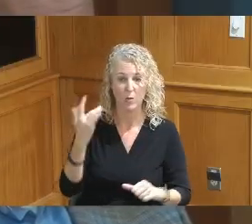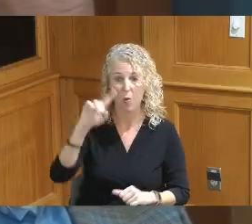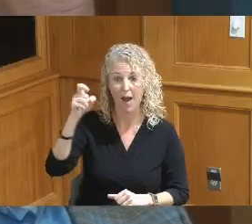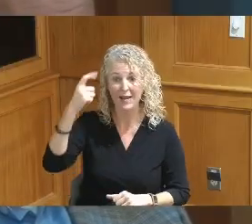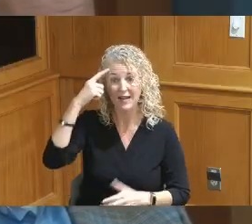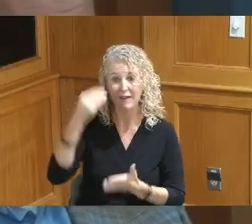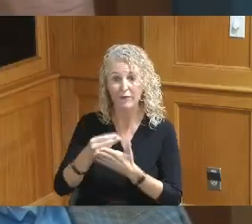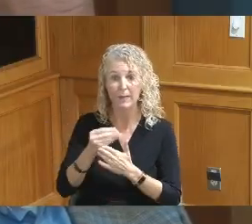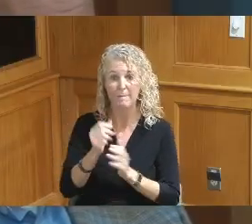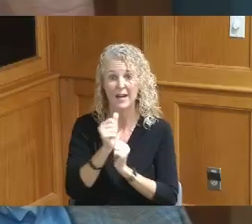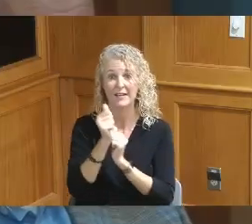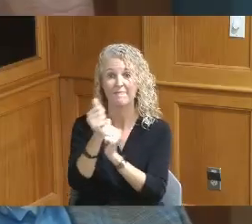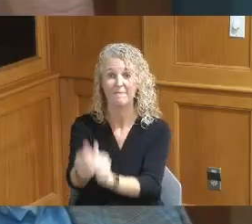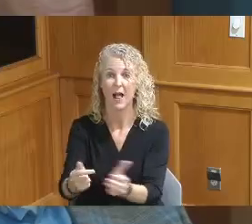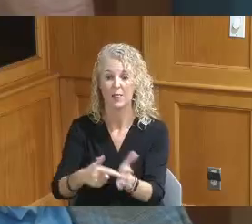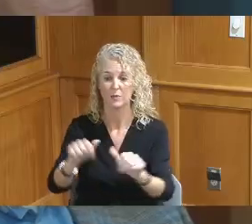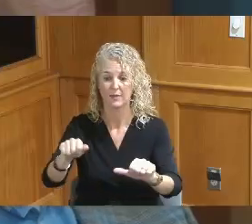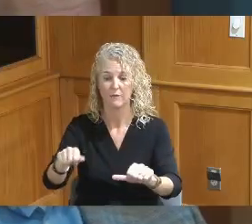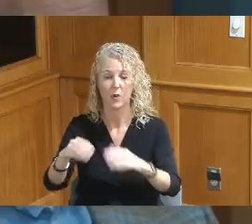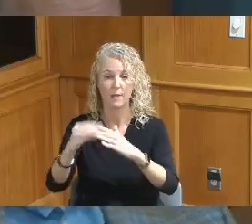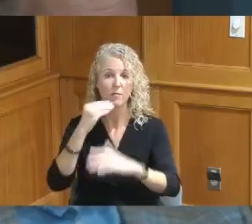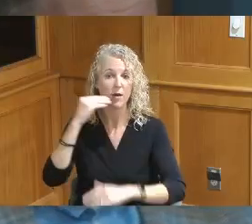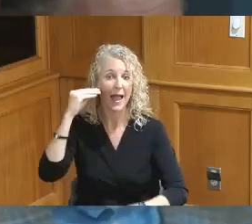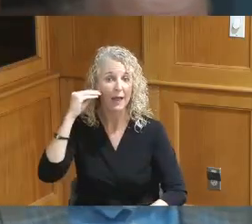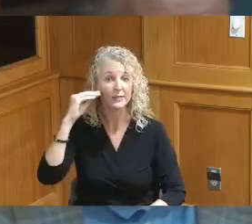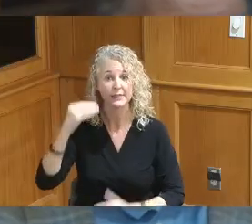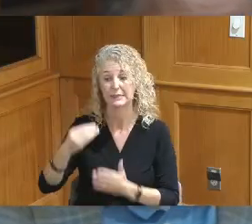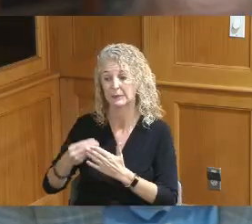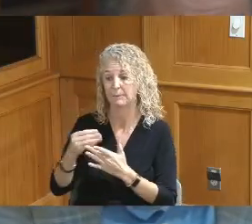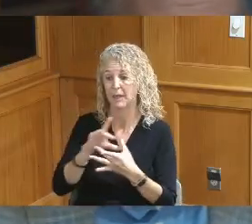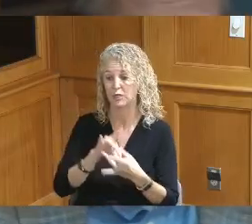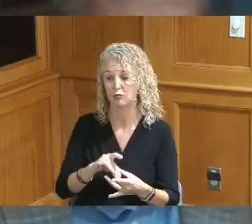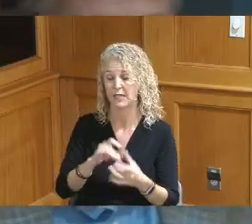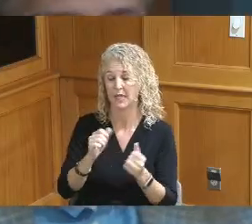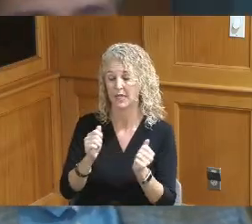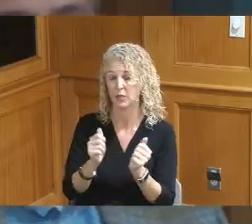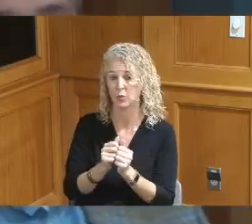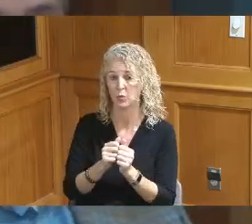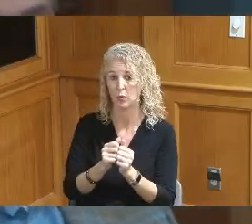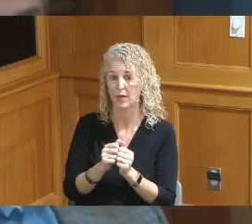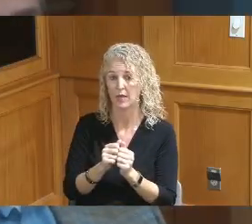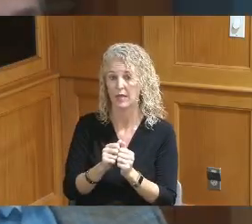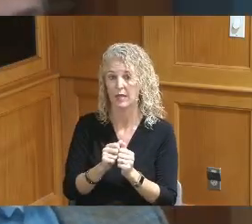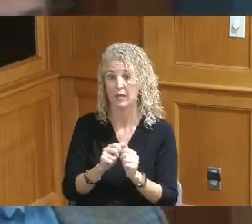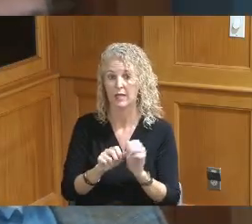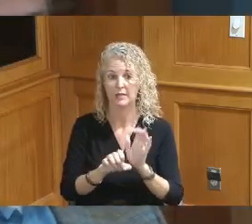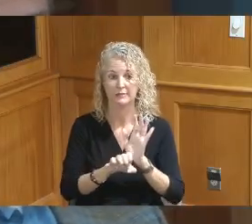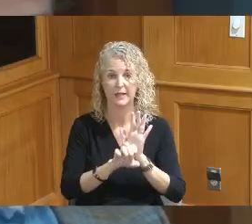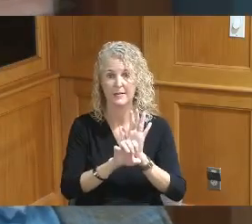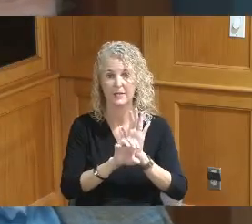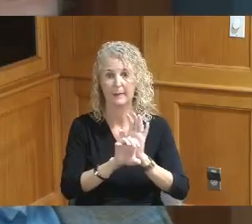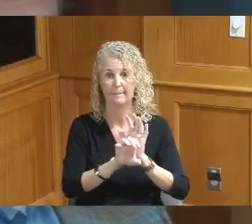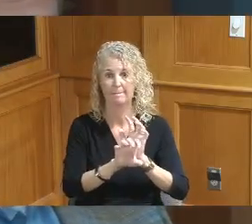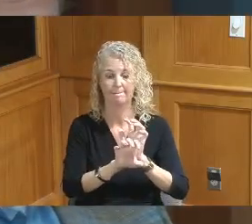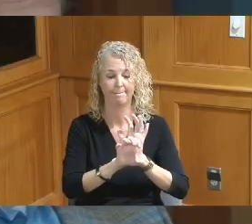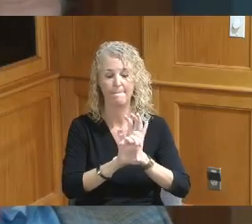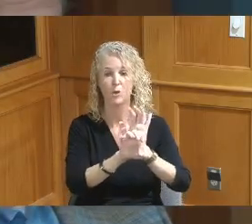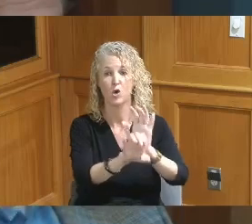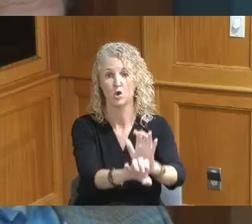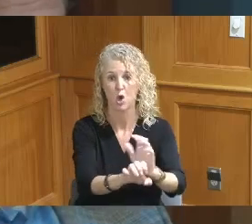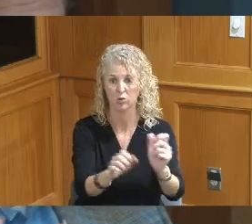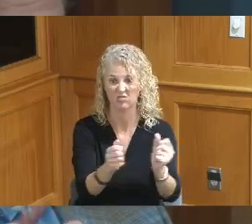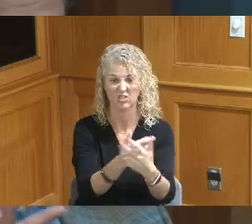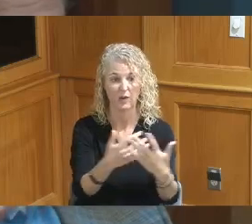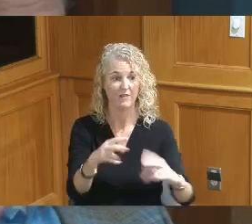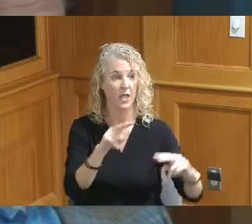government money is in affordable. Money was out there from the government to bulldoze. So then here come the Port Authority. Every